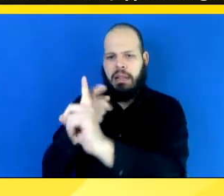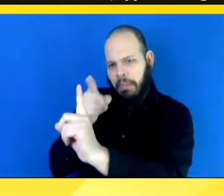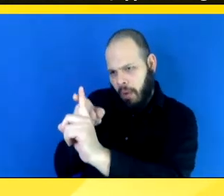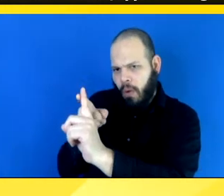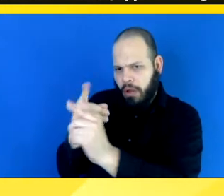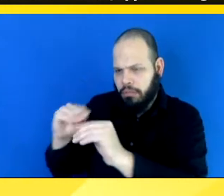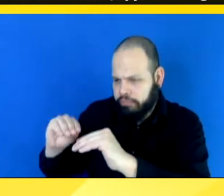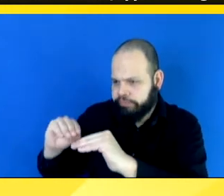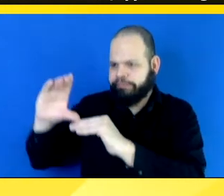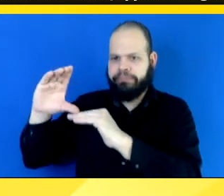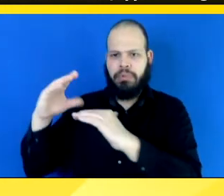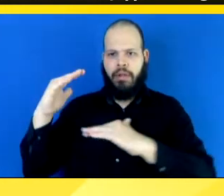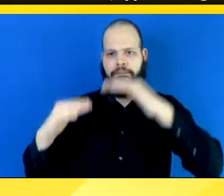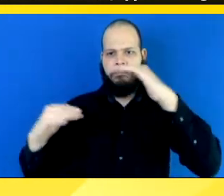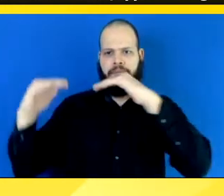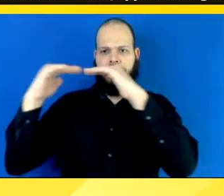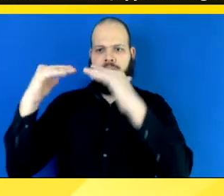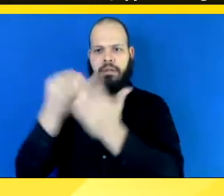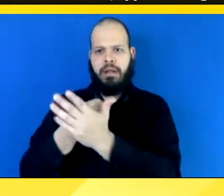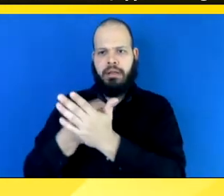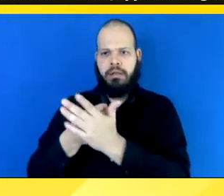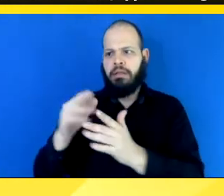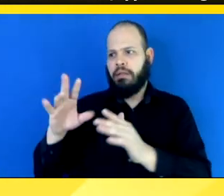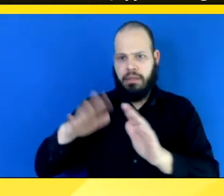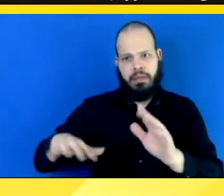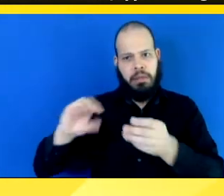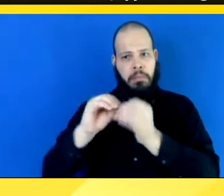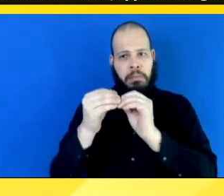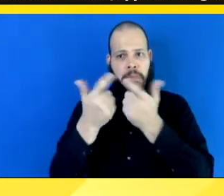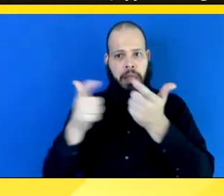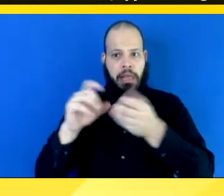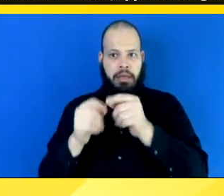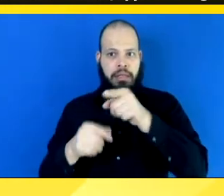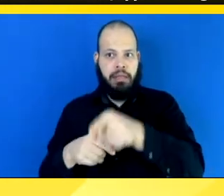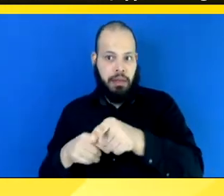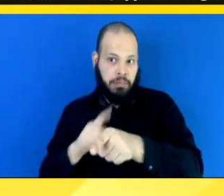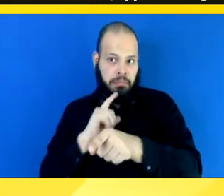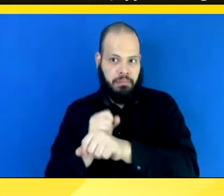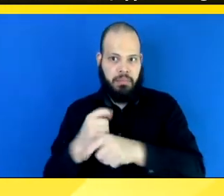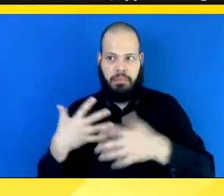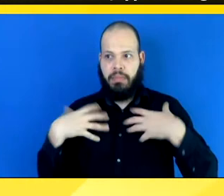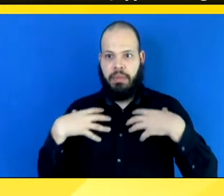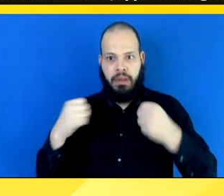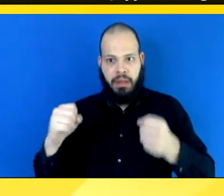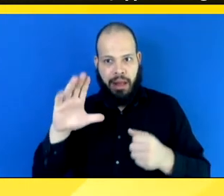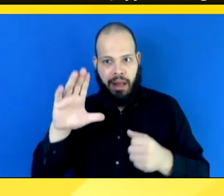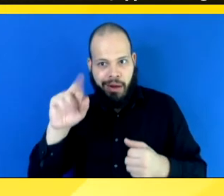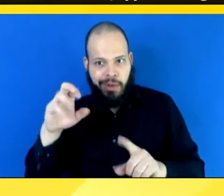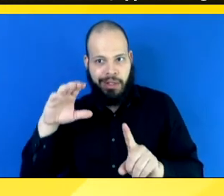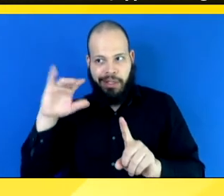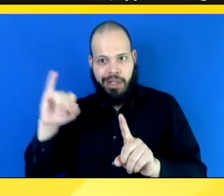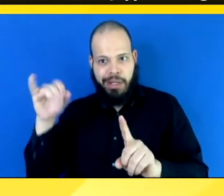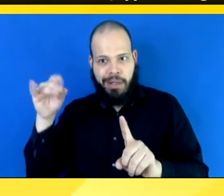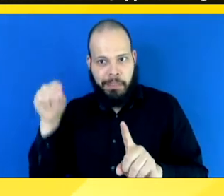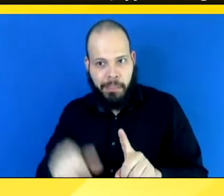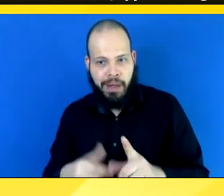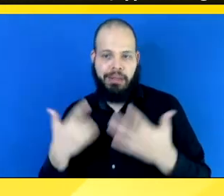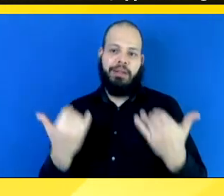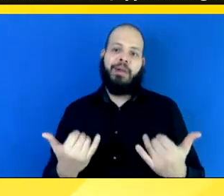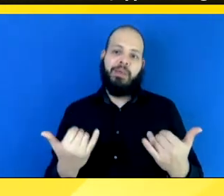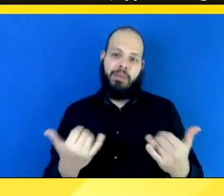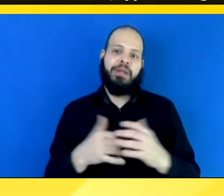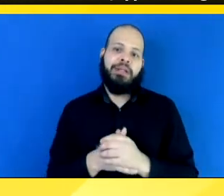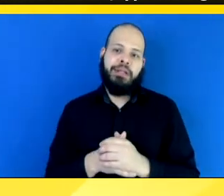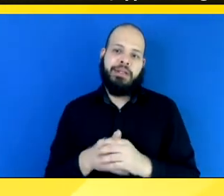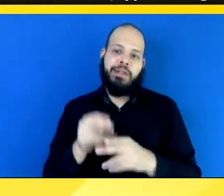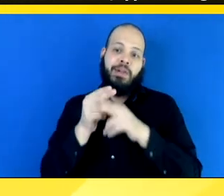This is a part of America's third reconstruction. Yes. You are not just workers in